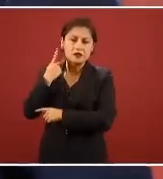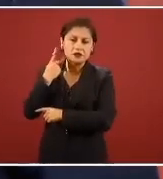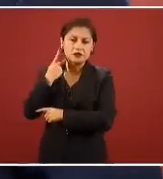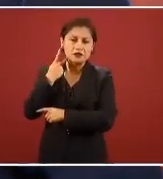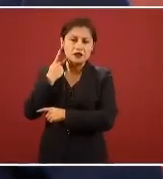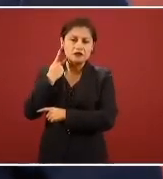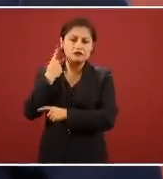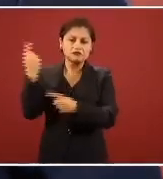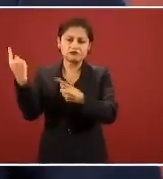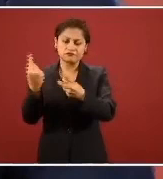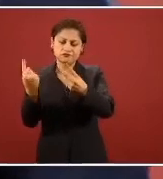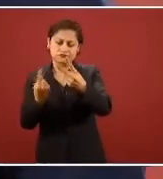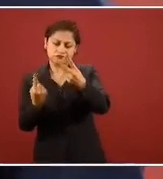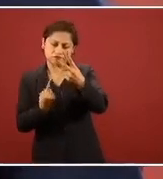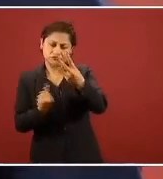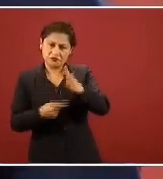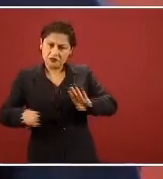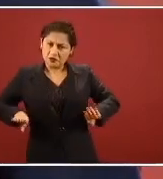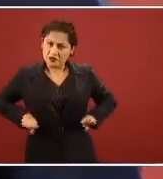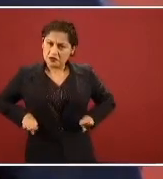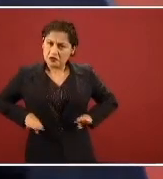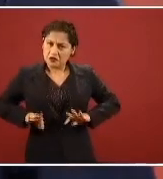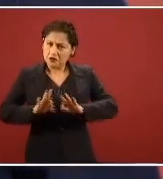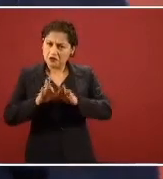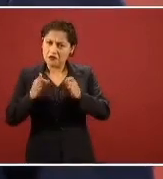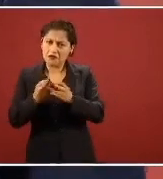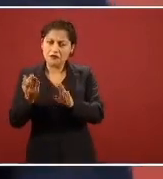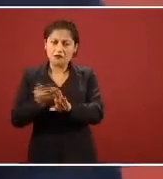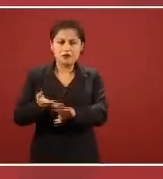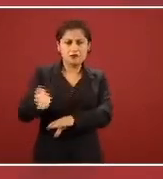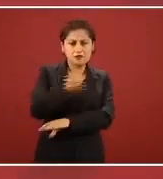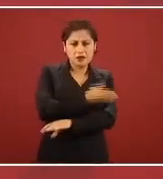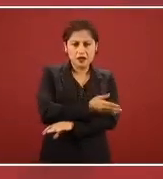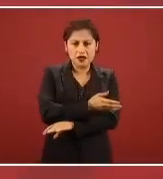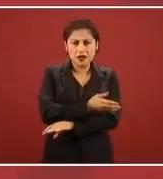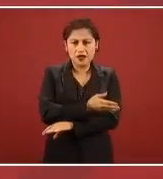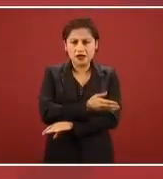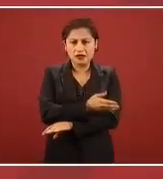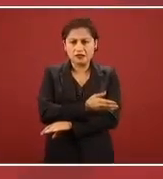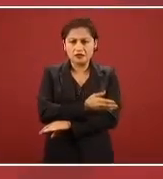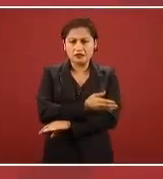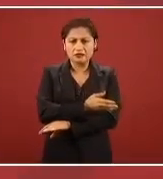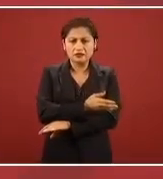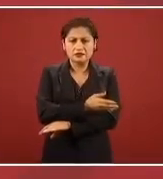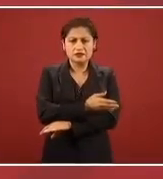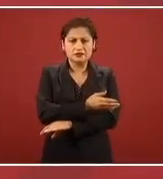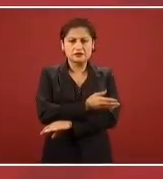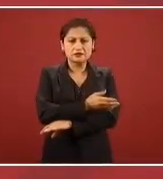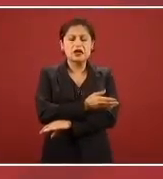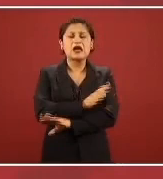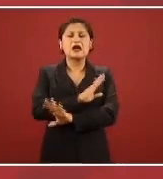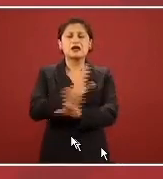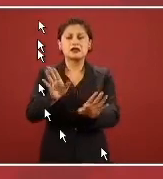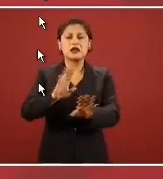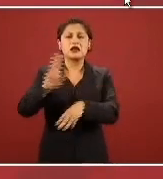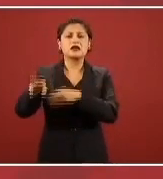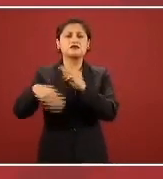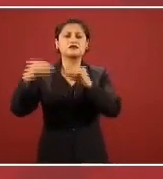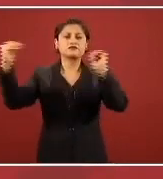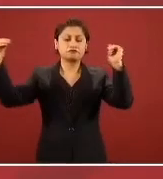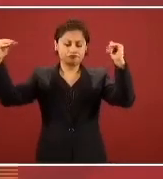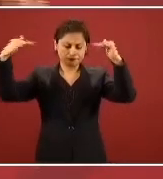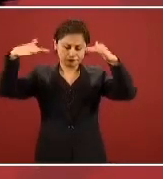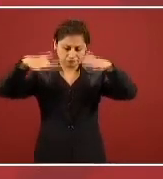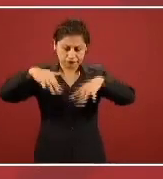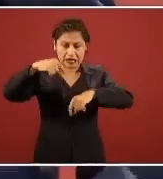corrientes de pensamiento that are currents que se of thinking han extendido that have been extended, México, come to Mexico.